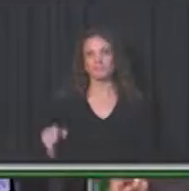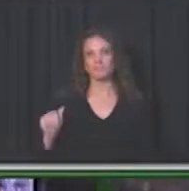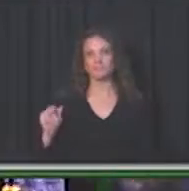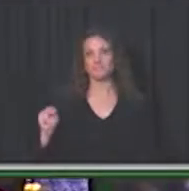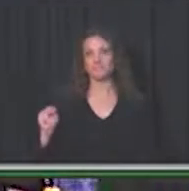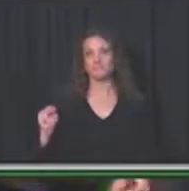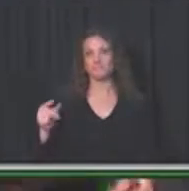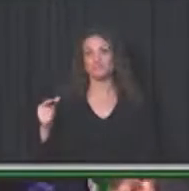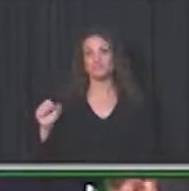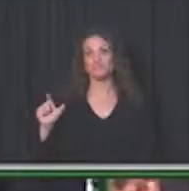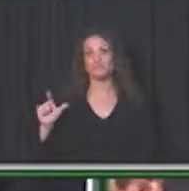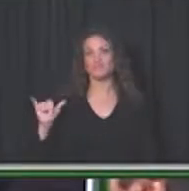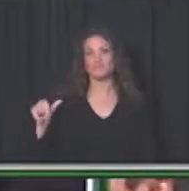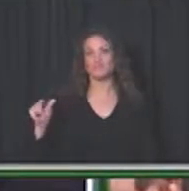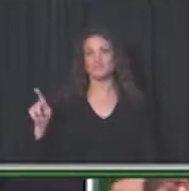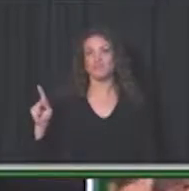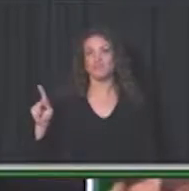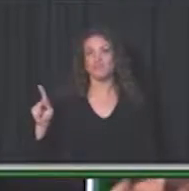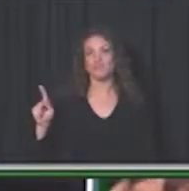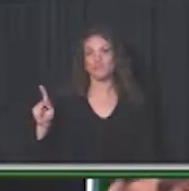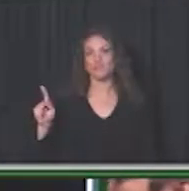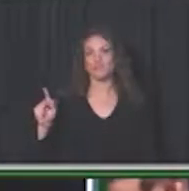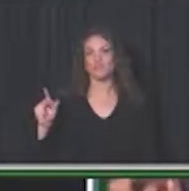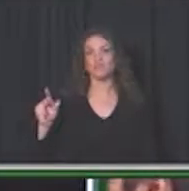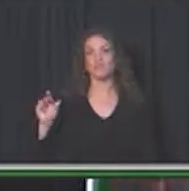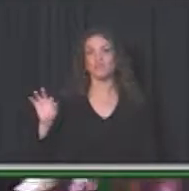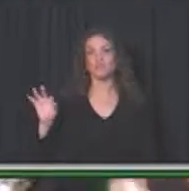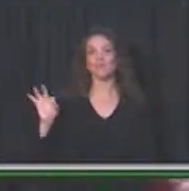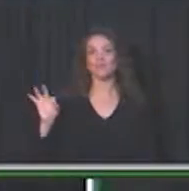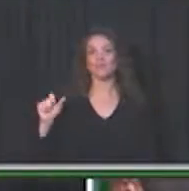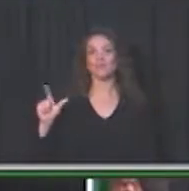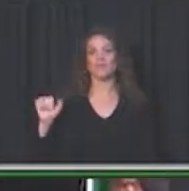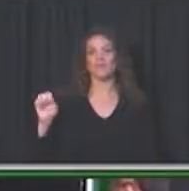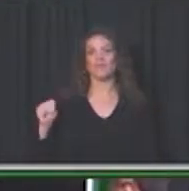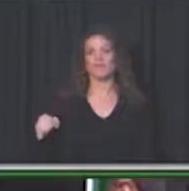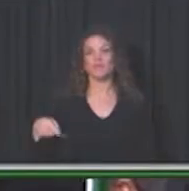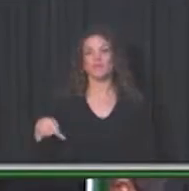Angelique Phillips. Jennifer Gutierrez.